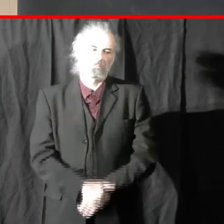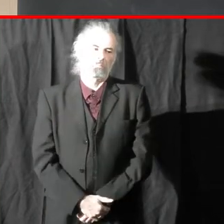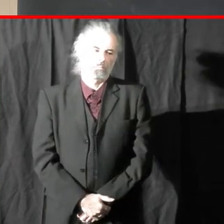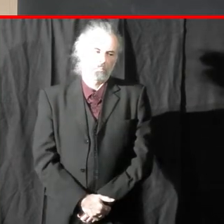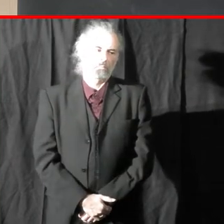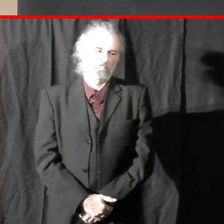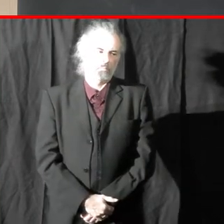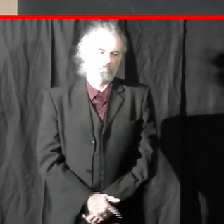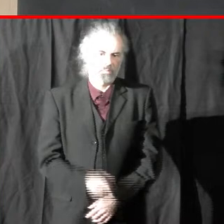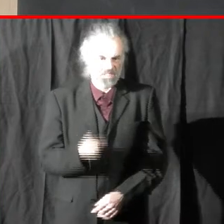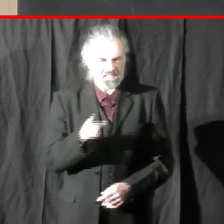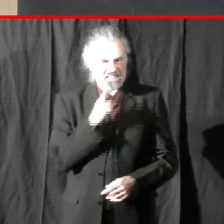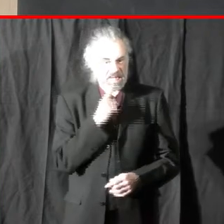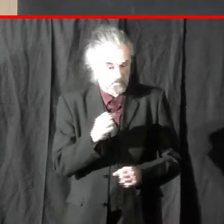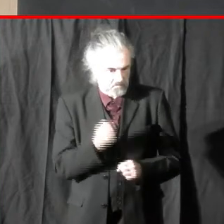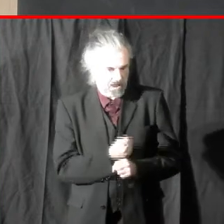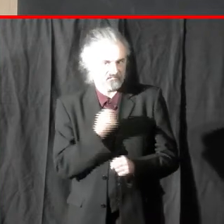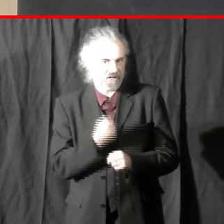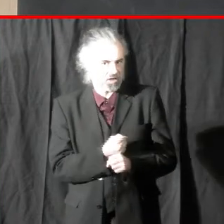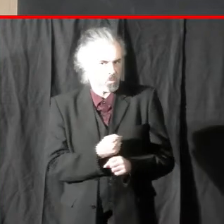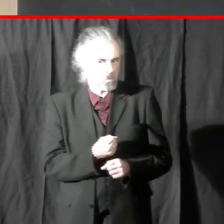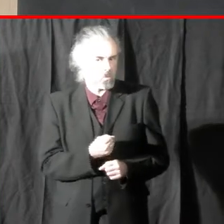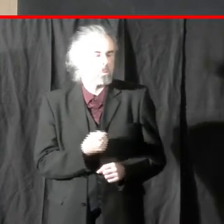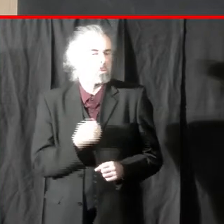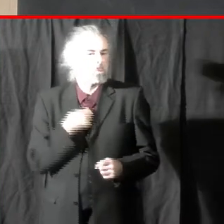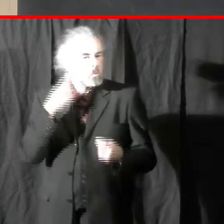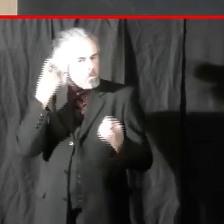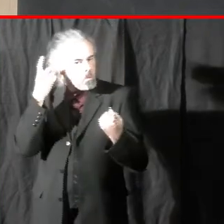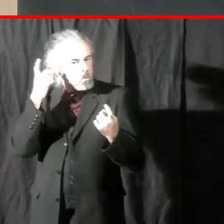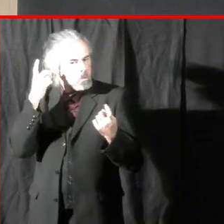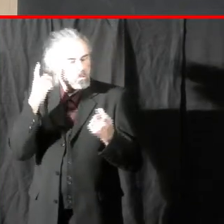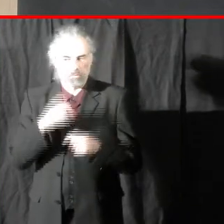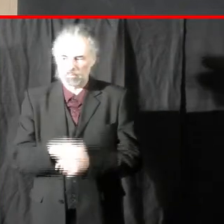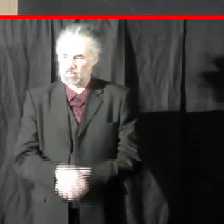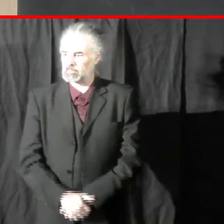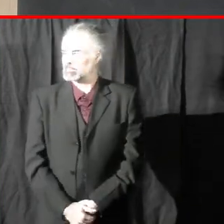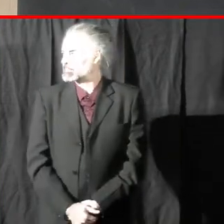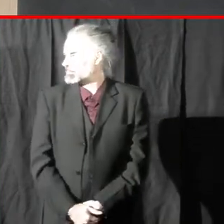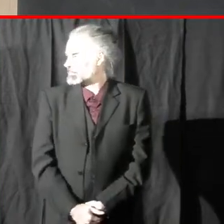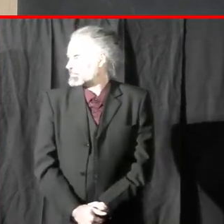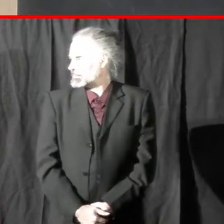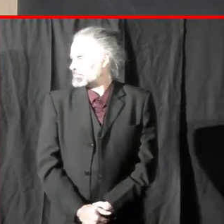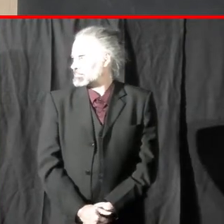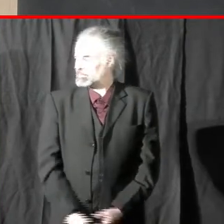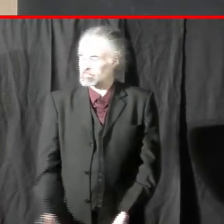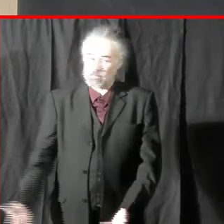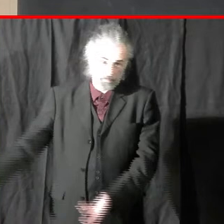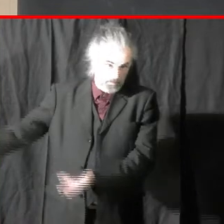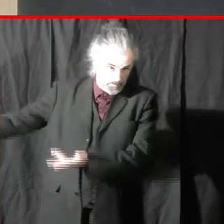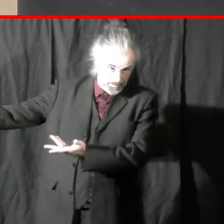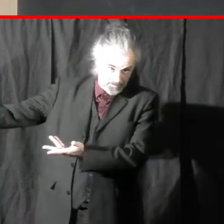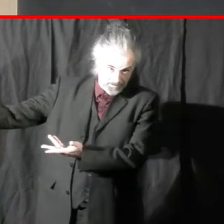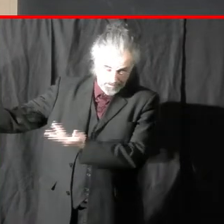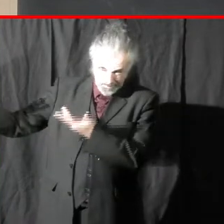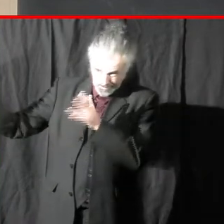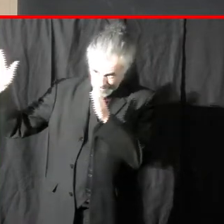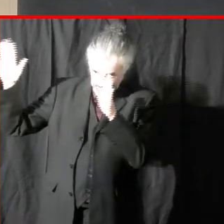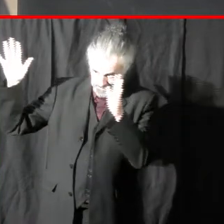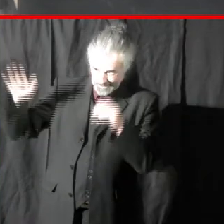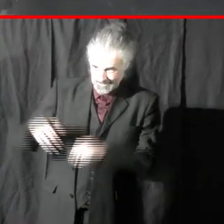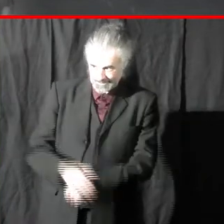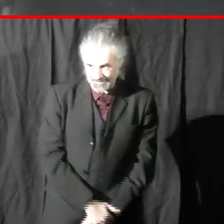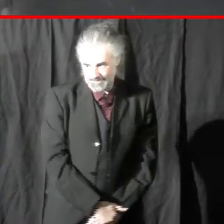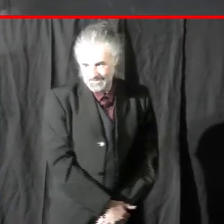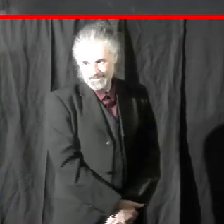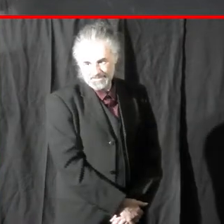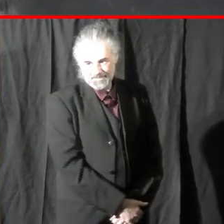word manufacturing. Yeah. That made me think about that. Okay. Thank you, Lyndall. Give our first intervener a big round of applause.